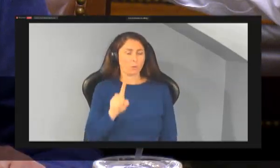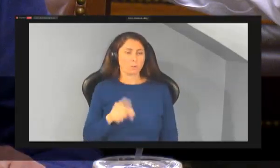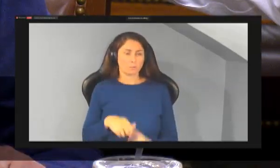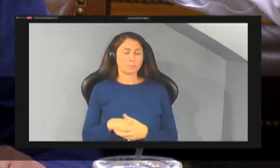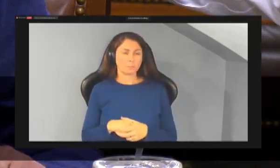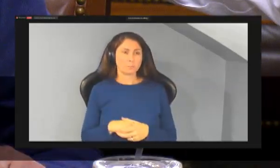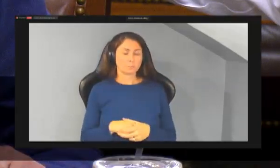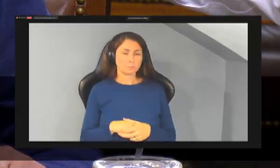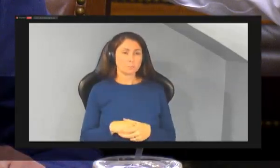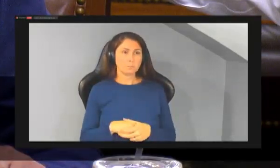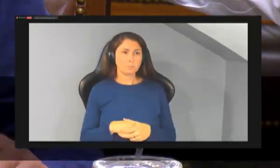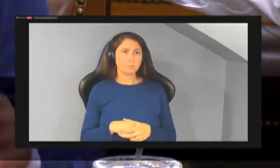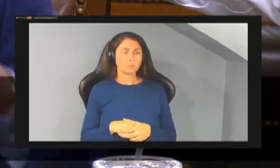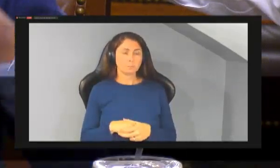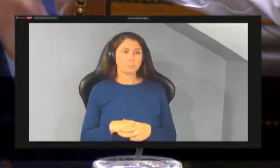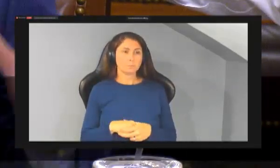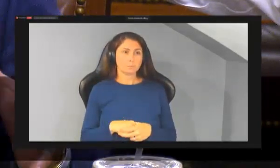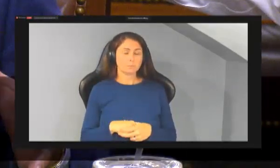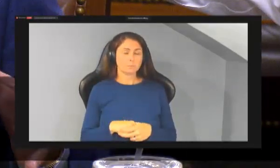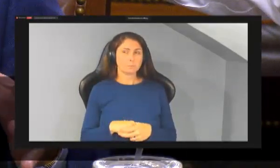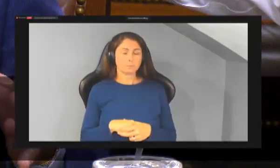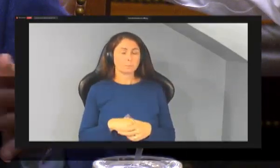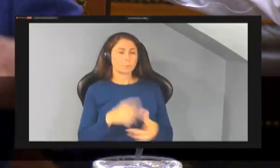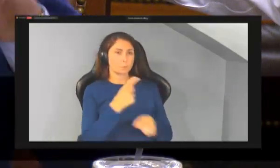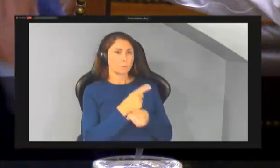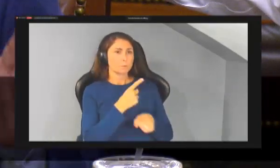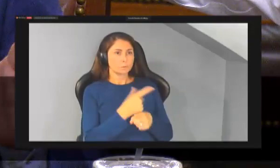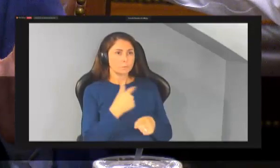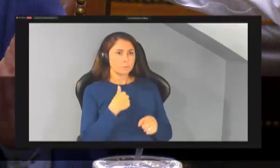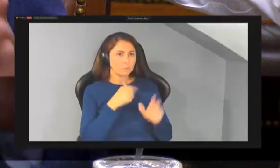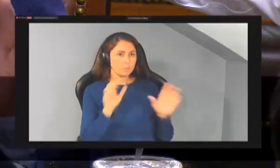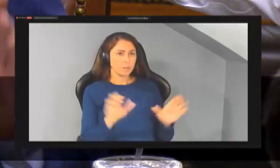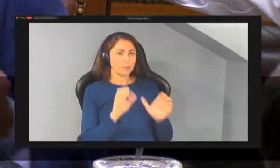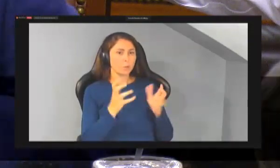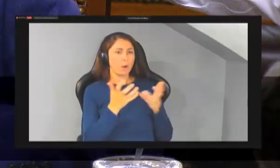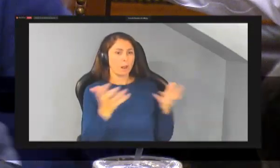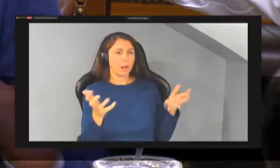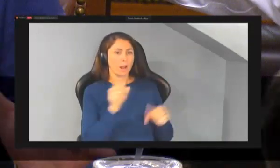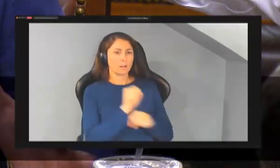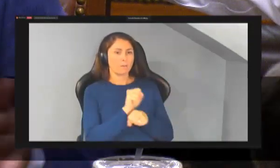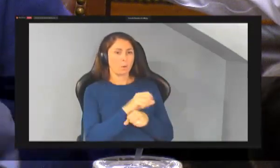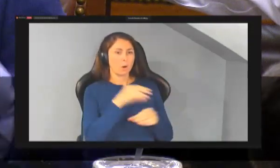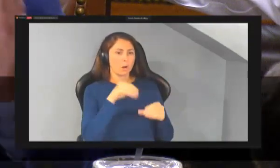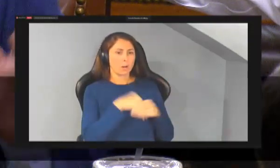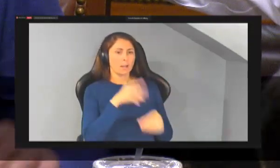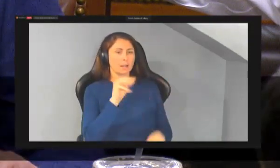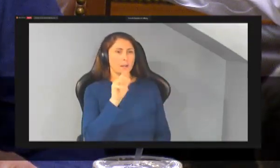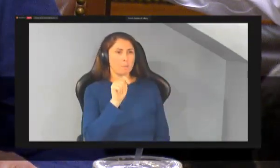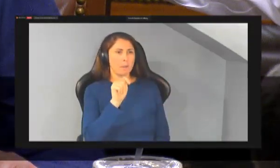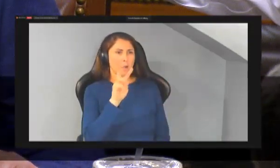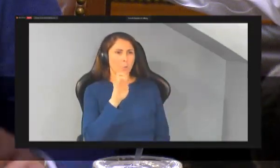So I do a lot of work in Mount Lebanon. I know Mount Lebanon, I know a lot of people live there.